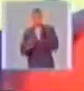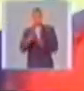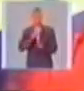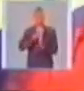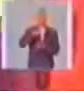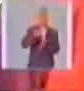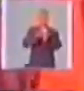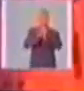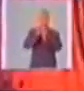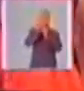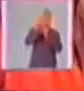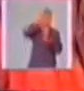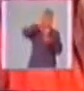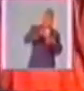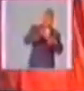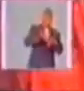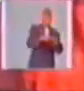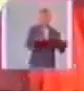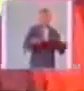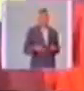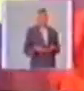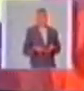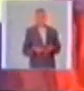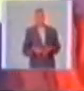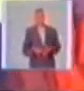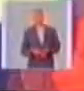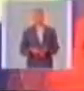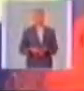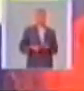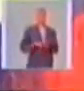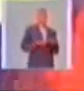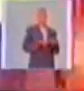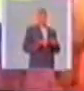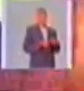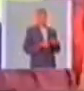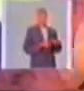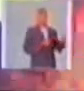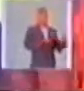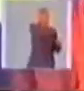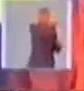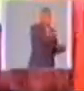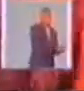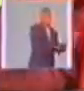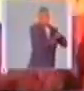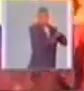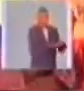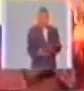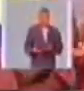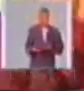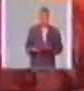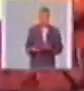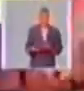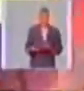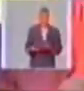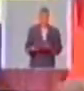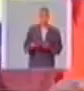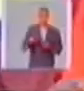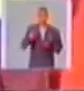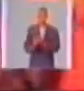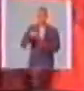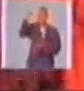anua. E waha. Nehemiah chapter 13 verse number 12. They brought the tithe of the grain and the new